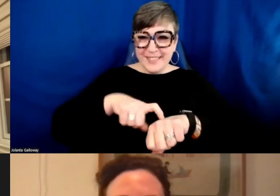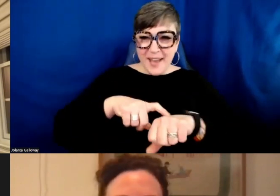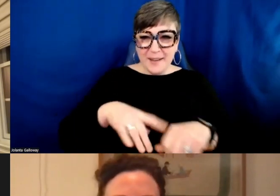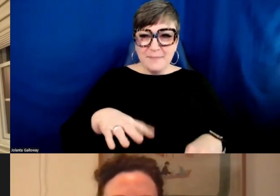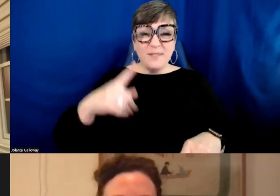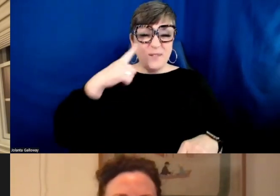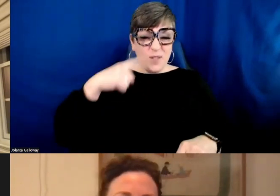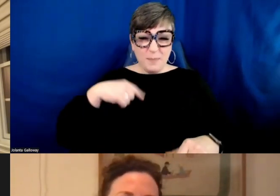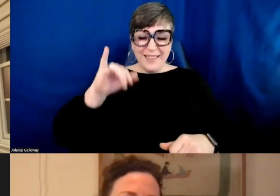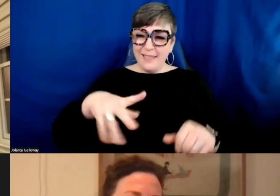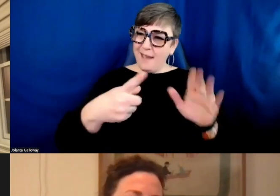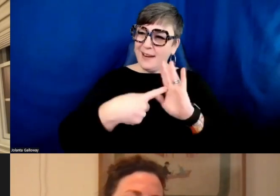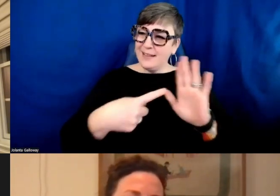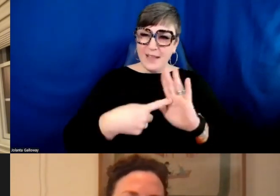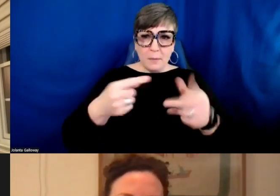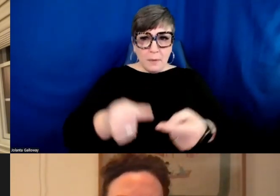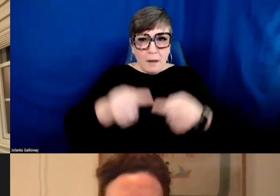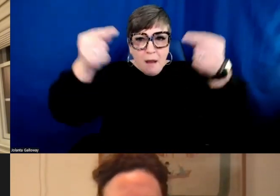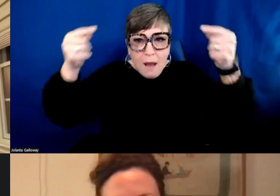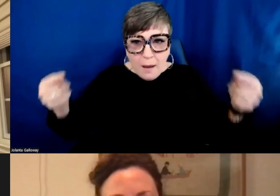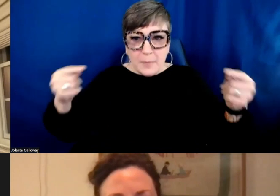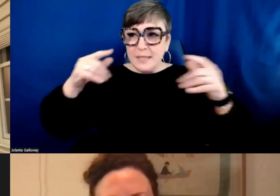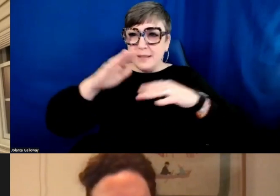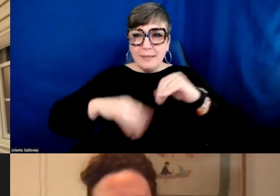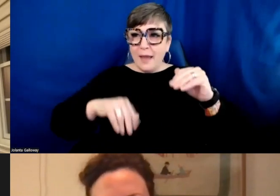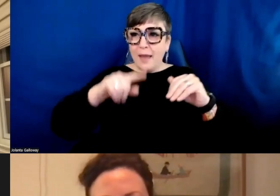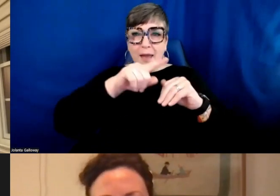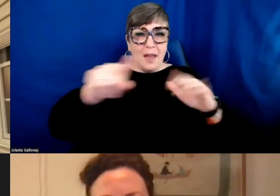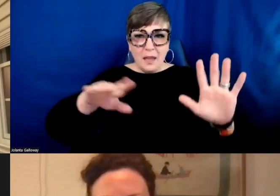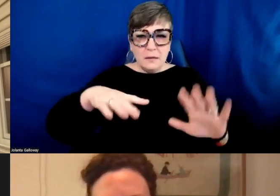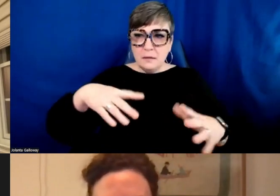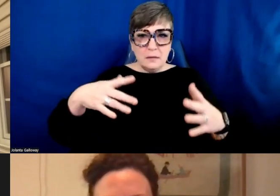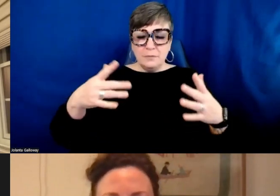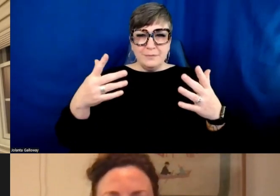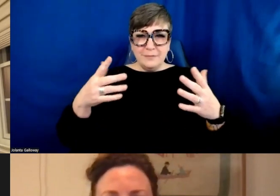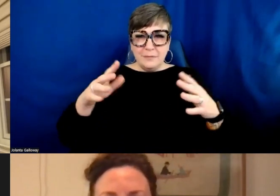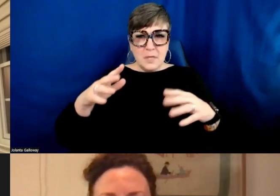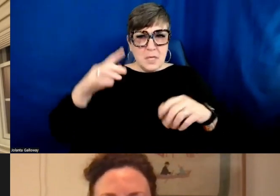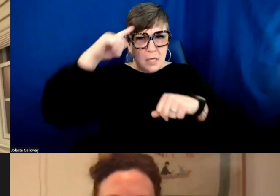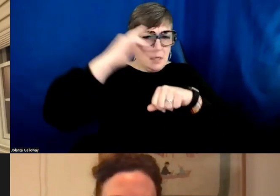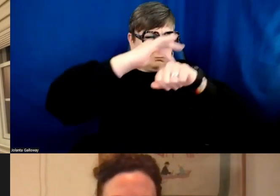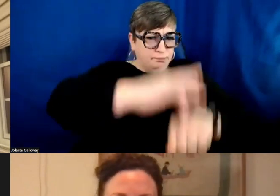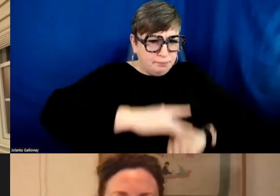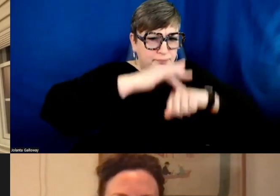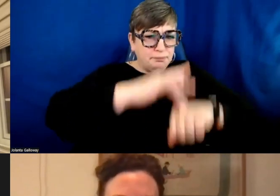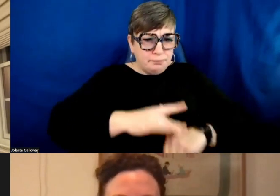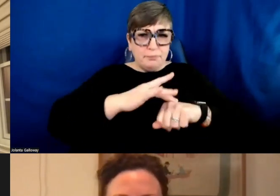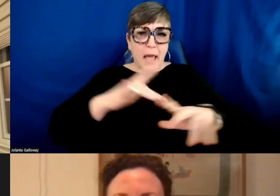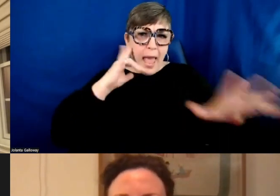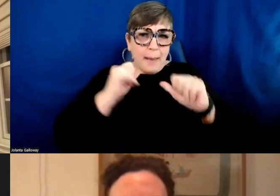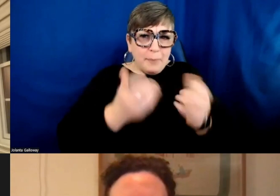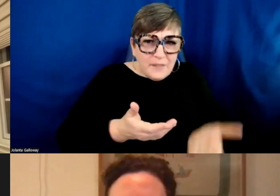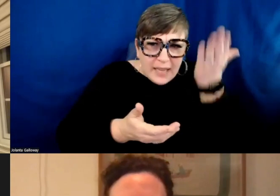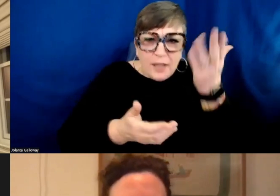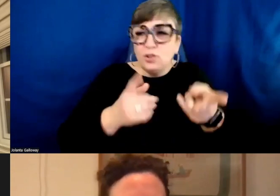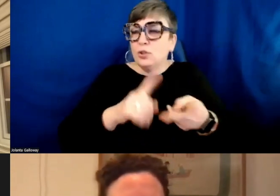is an important counter to the relentless amplification and sound technology story that surrounds Edison's deafness